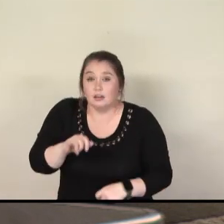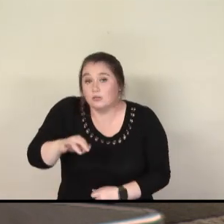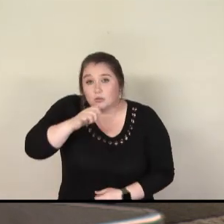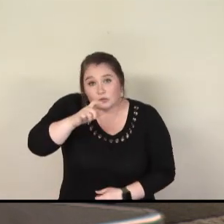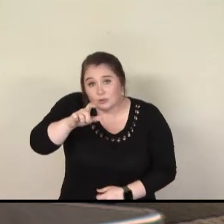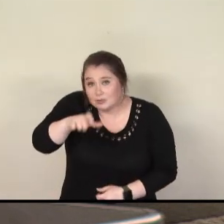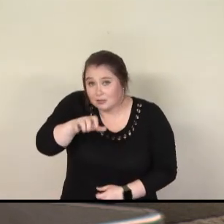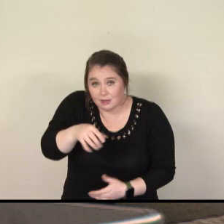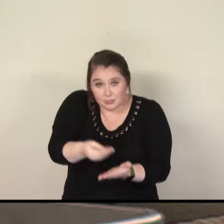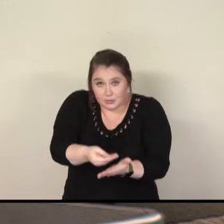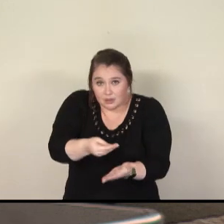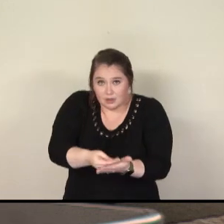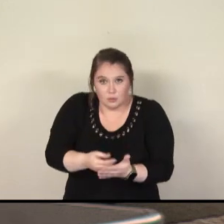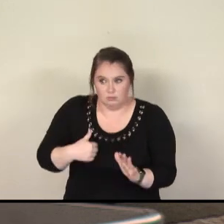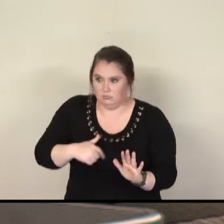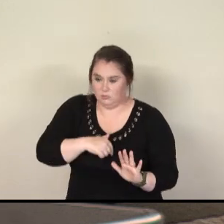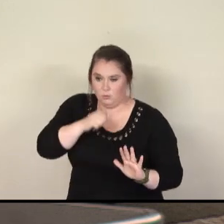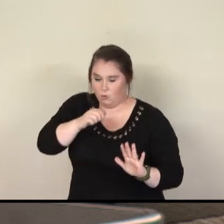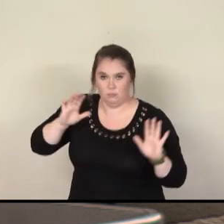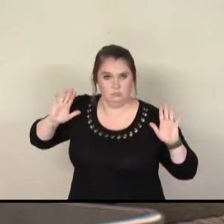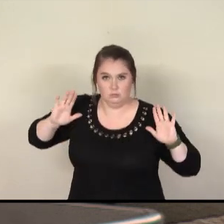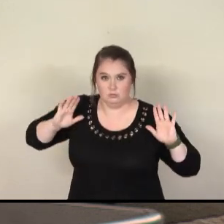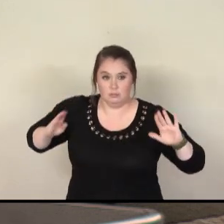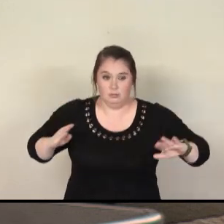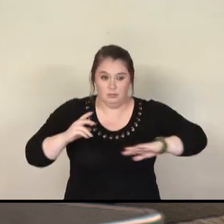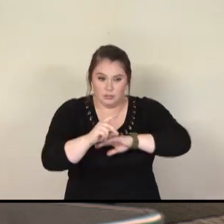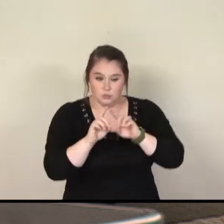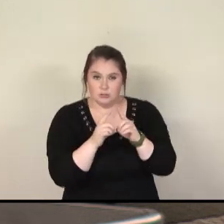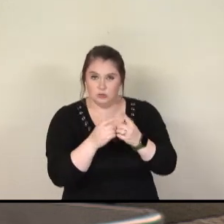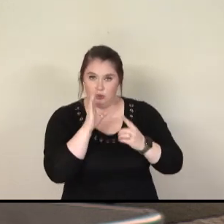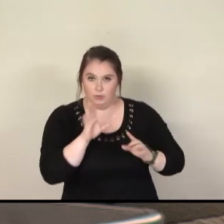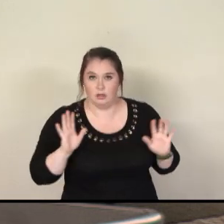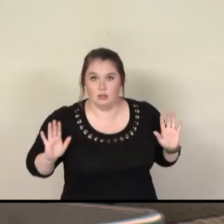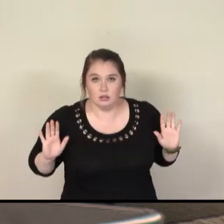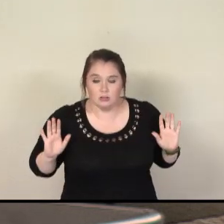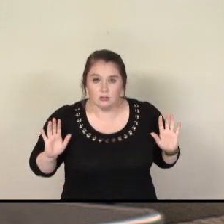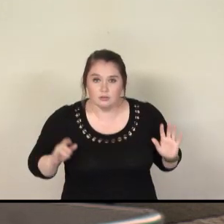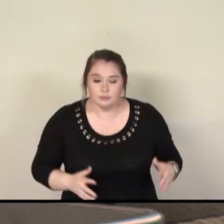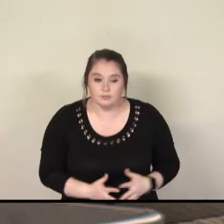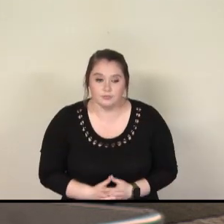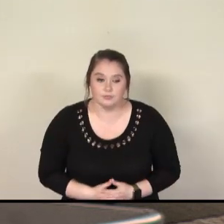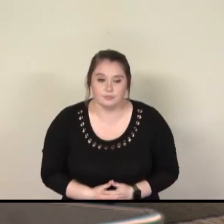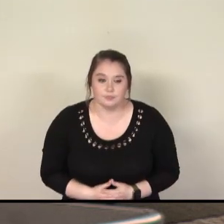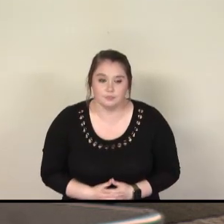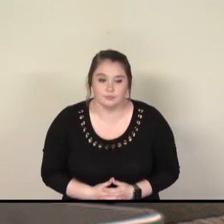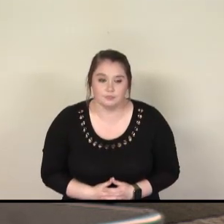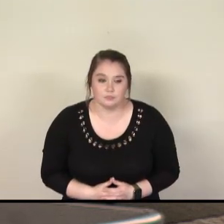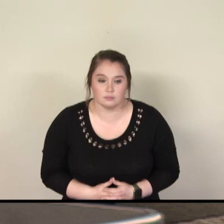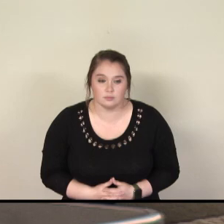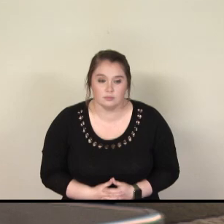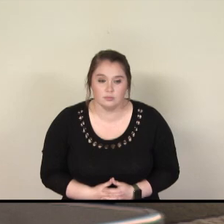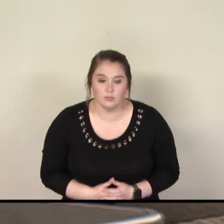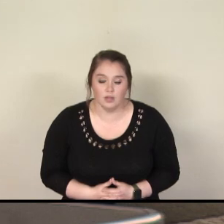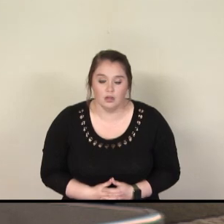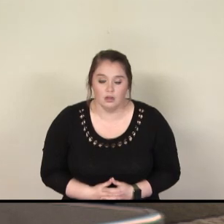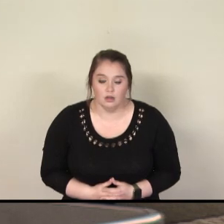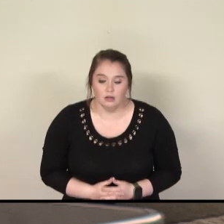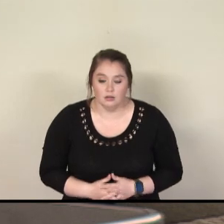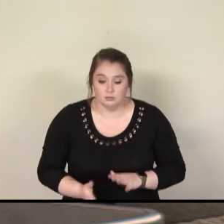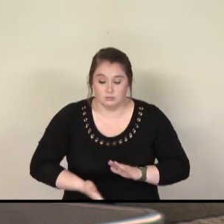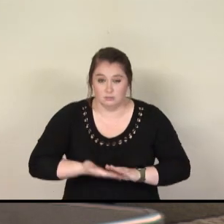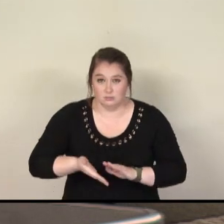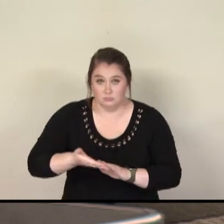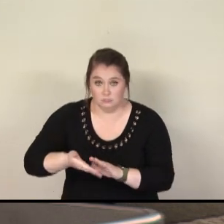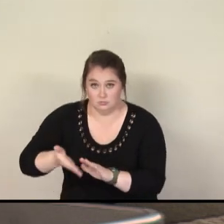need to use that money, we will not use it. It will be returned to the district. The acceleration amount that